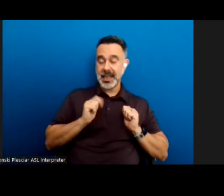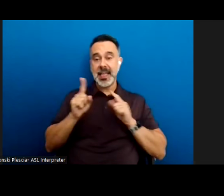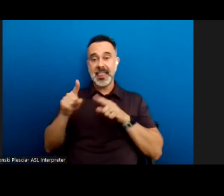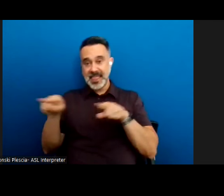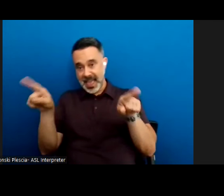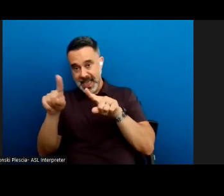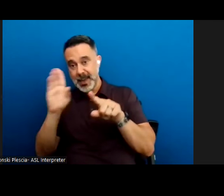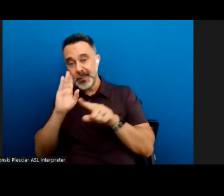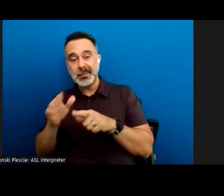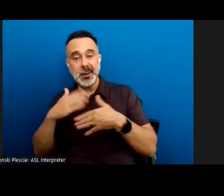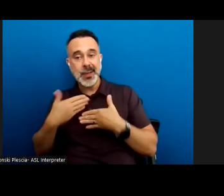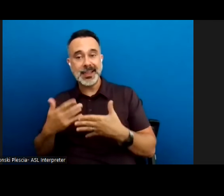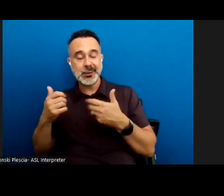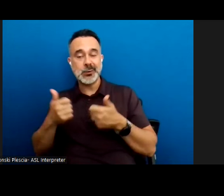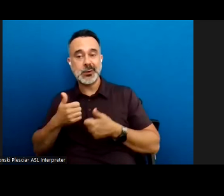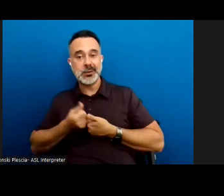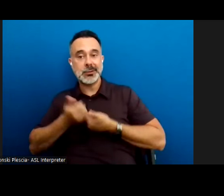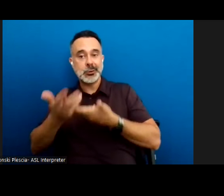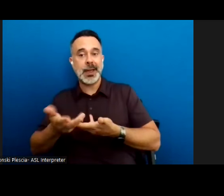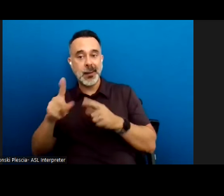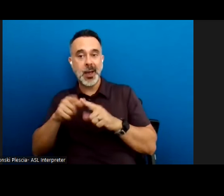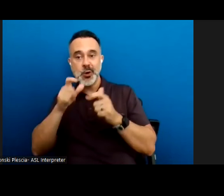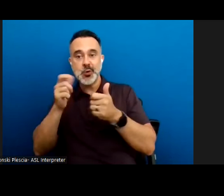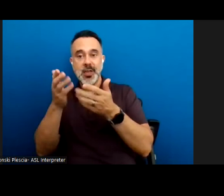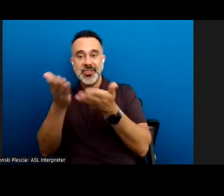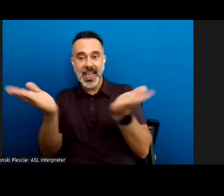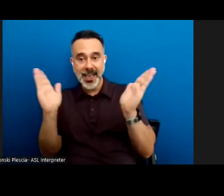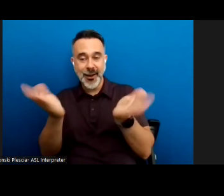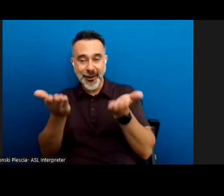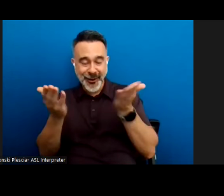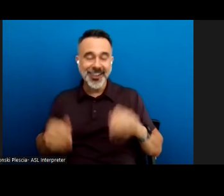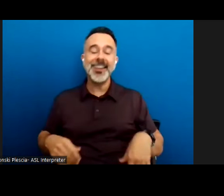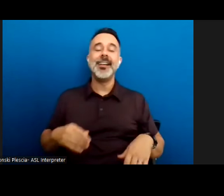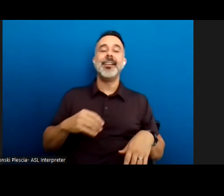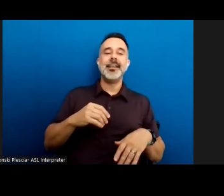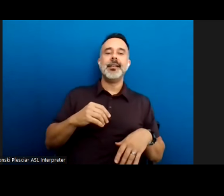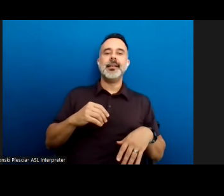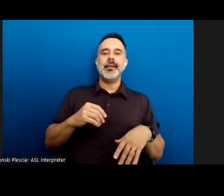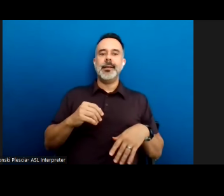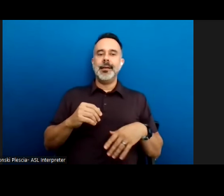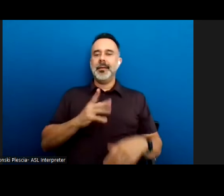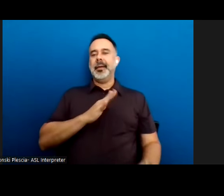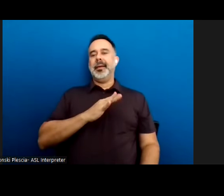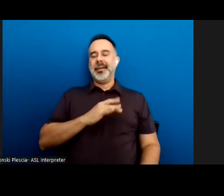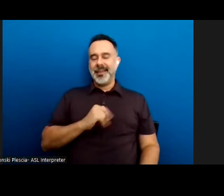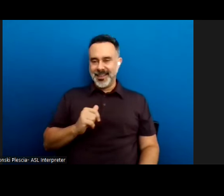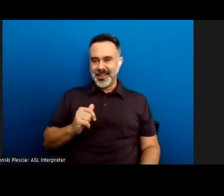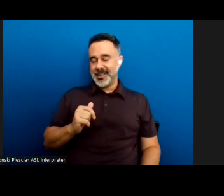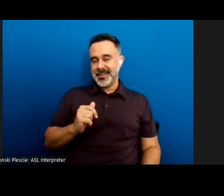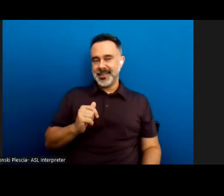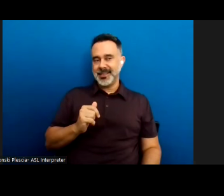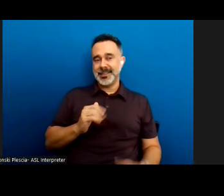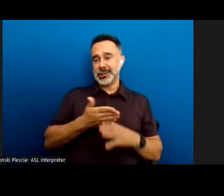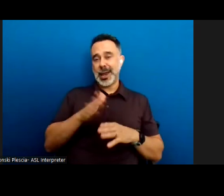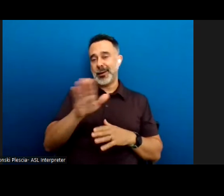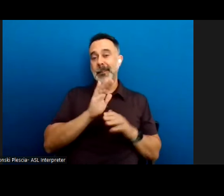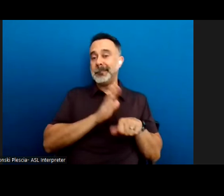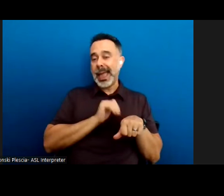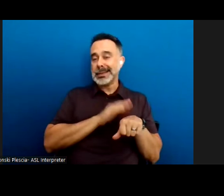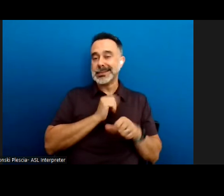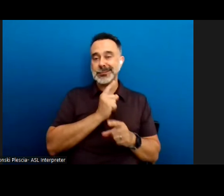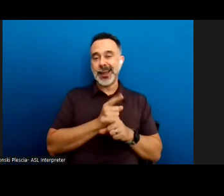will be more willing to share about who they are. And nothing better than sharing what your pets are, right?